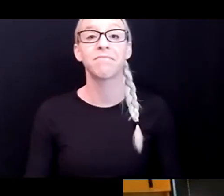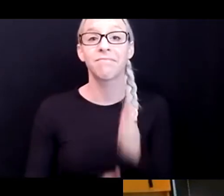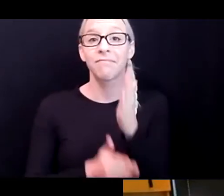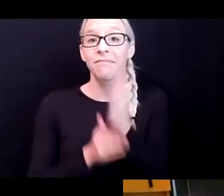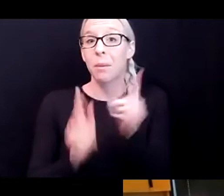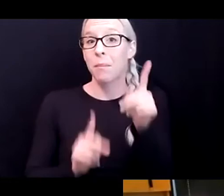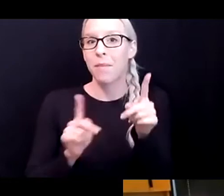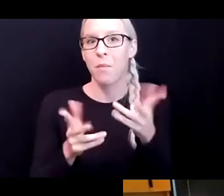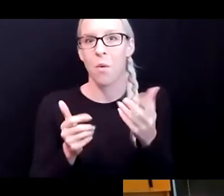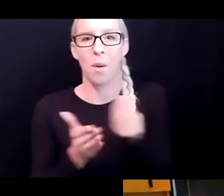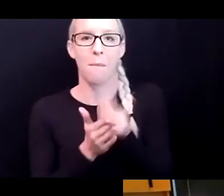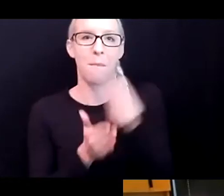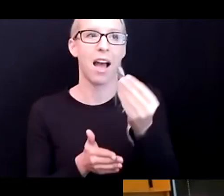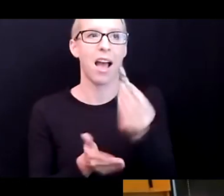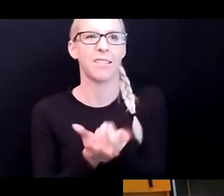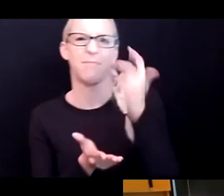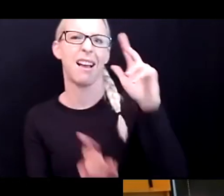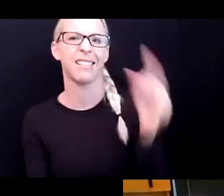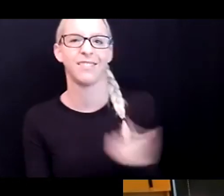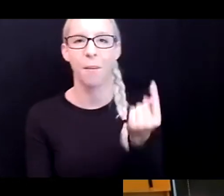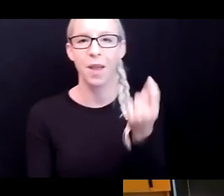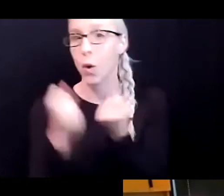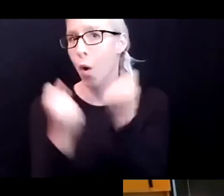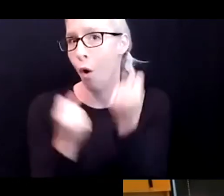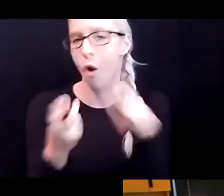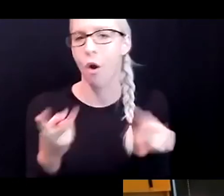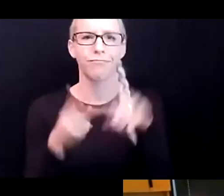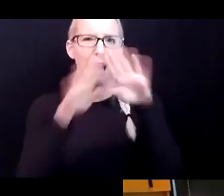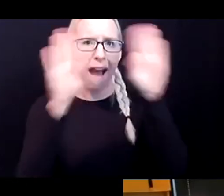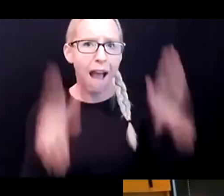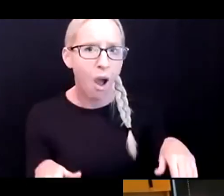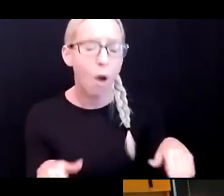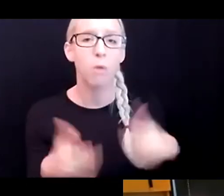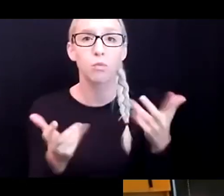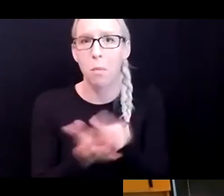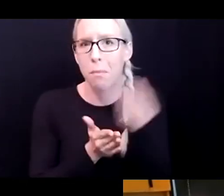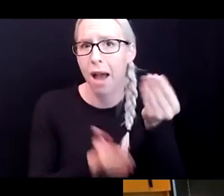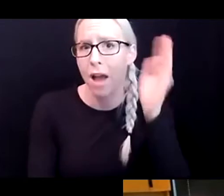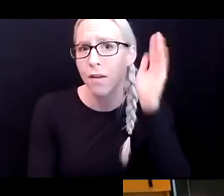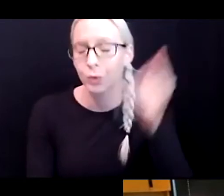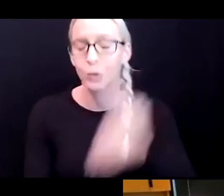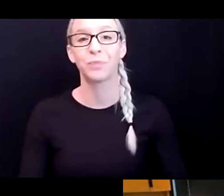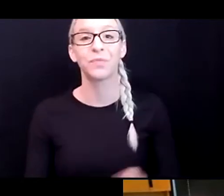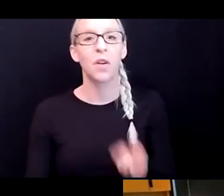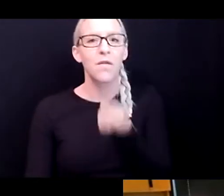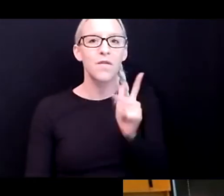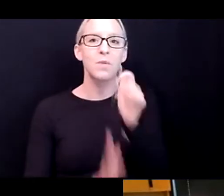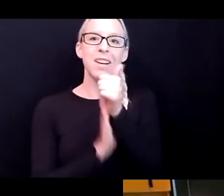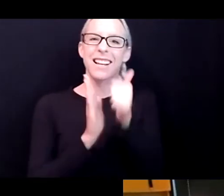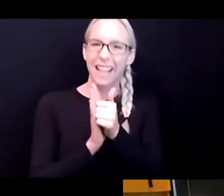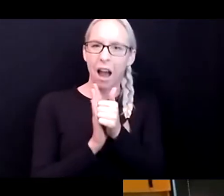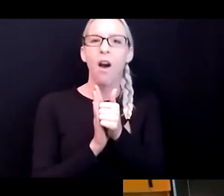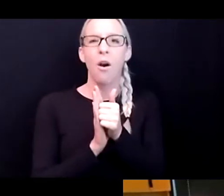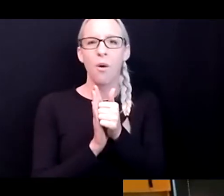ticket items. So thinking about a car or maybe a house, or I know a couple of our account holders that have saved for a